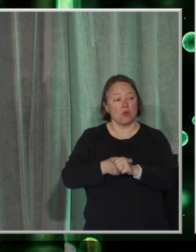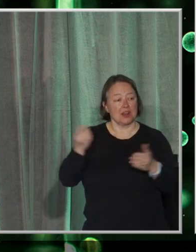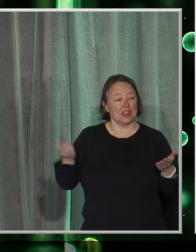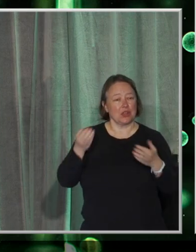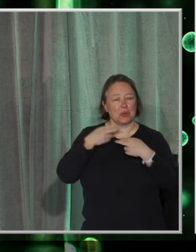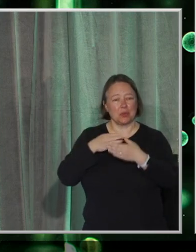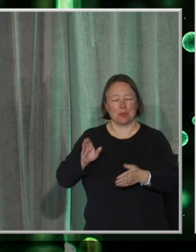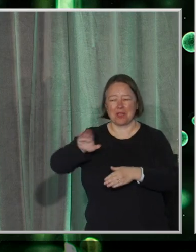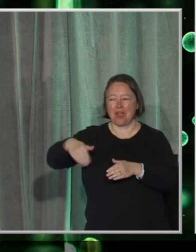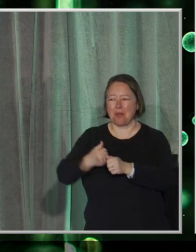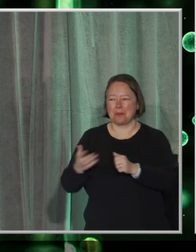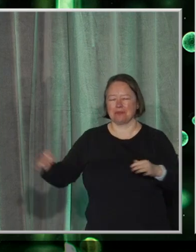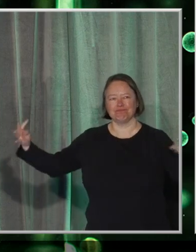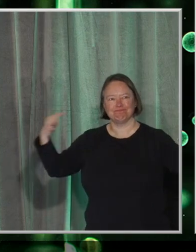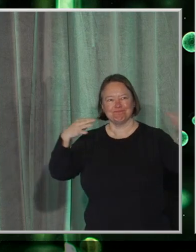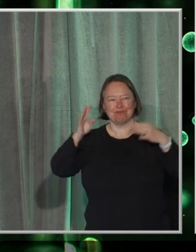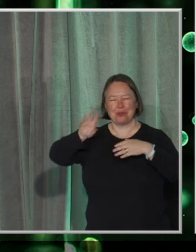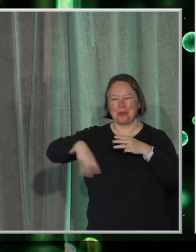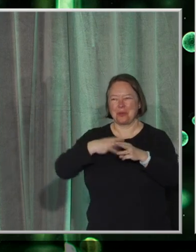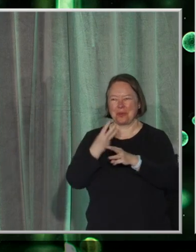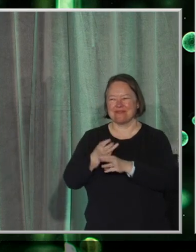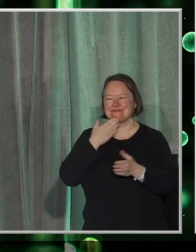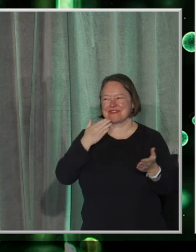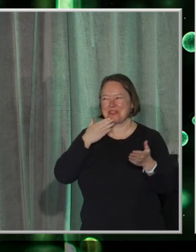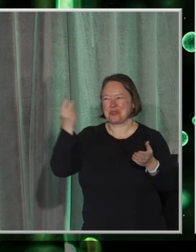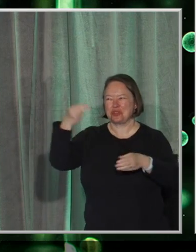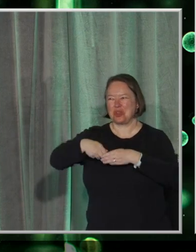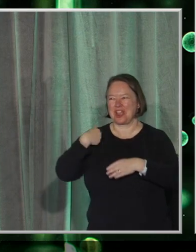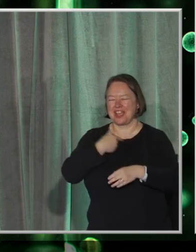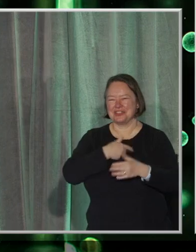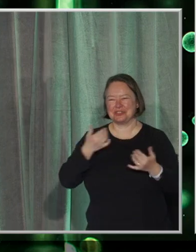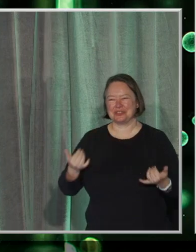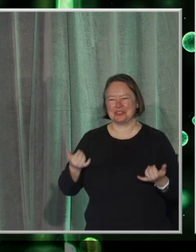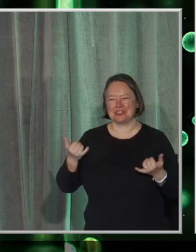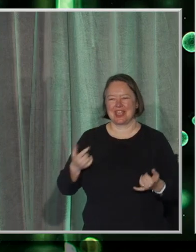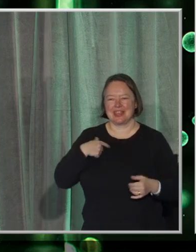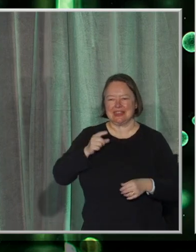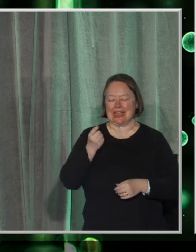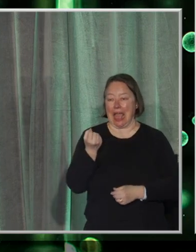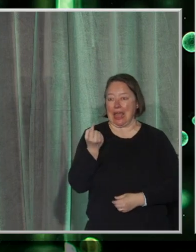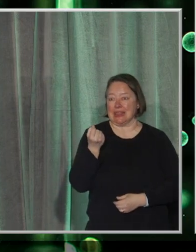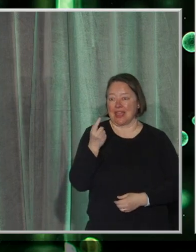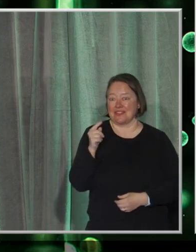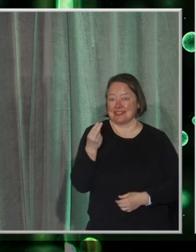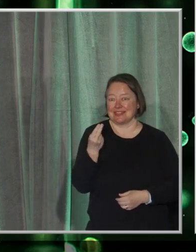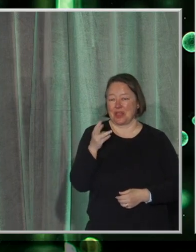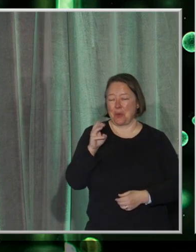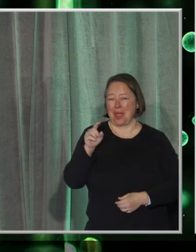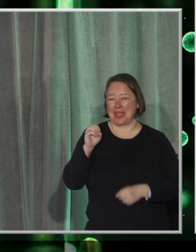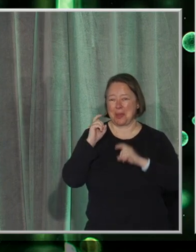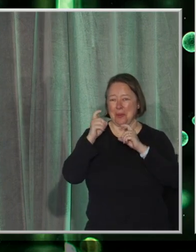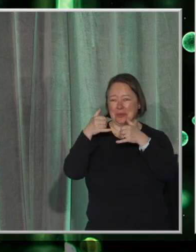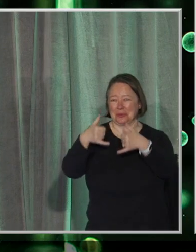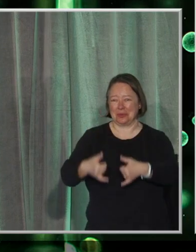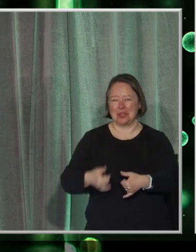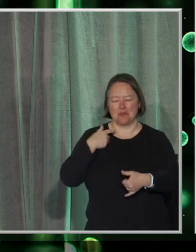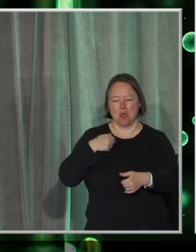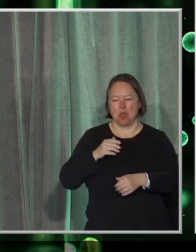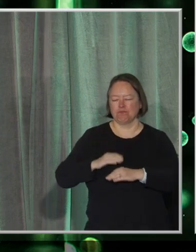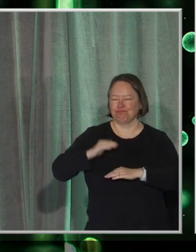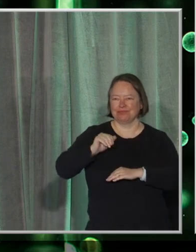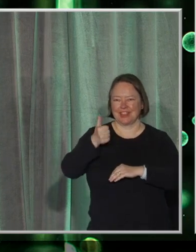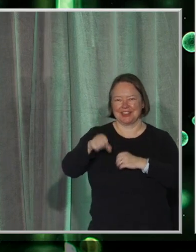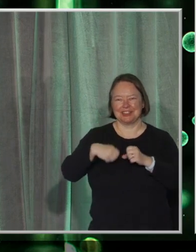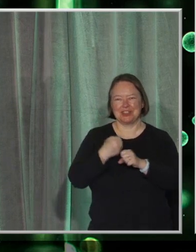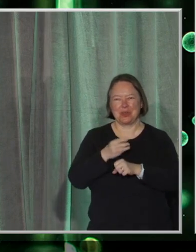all of you tuning in from around the world, thank you for joining us today, the 11th Wege Prize Awards. For over a decade, Wege